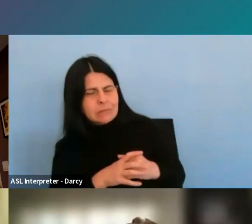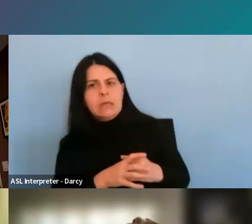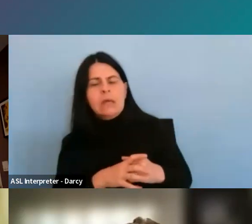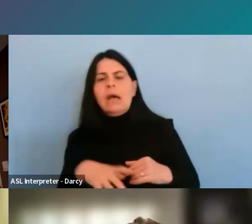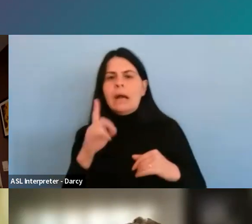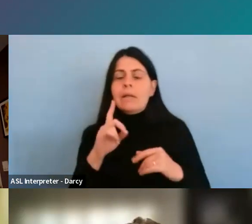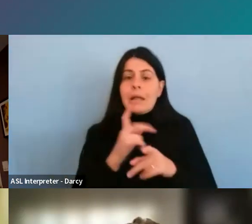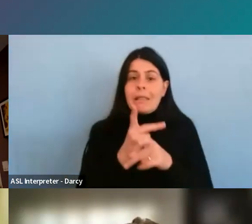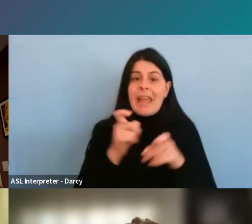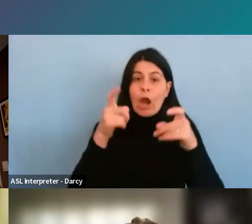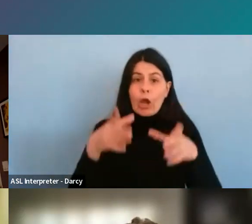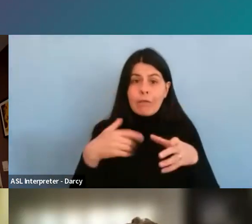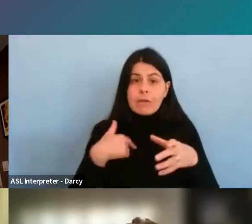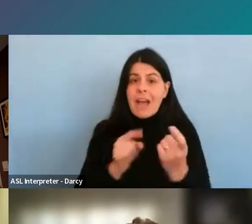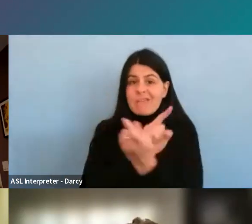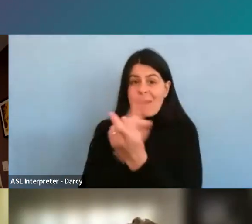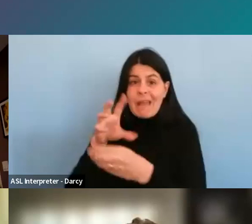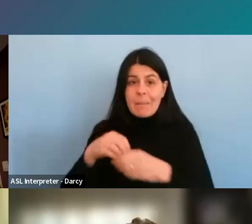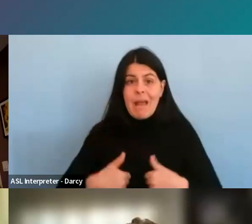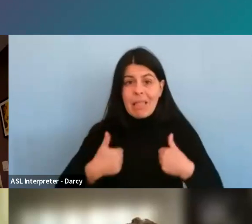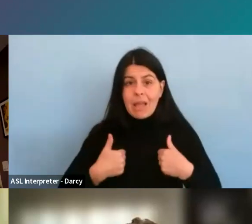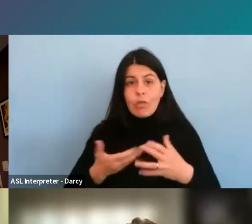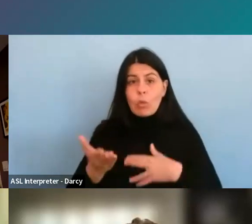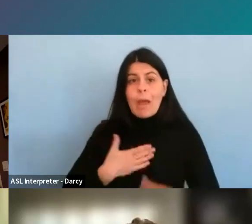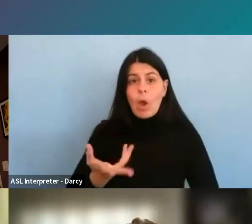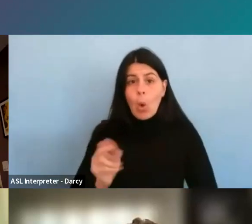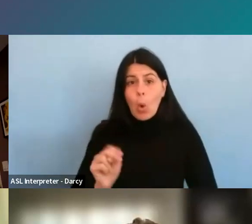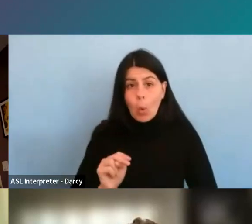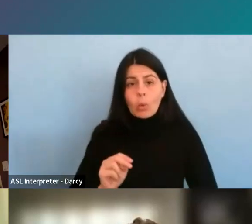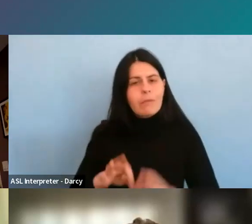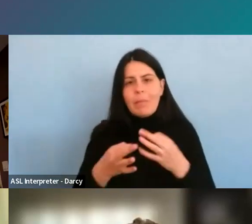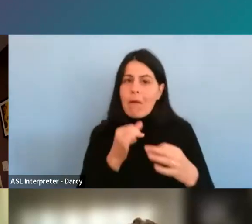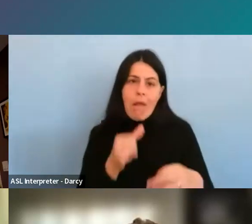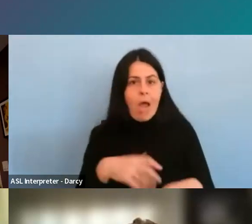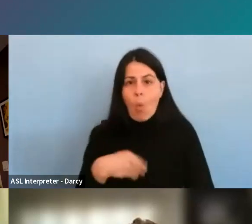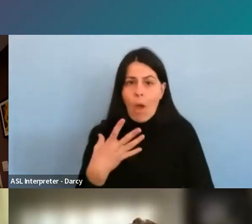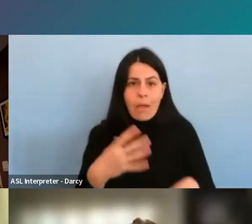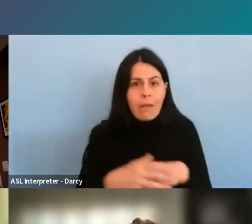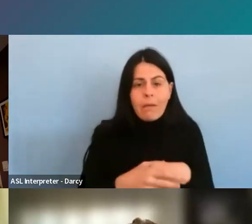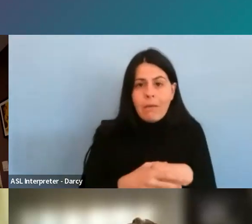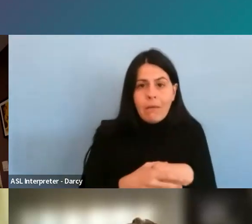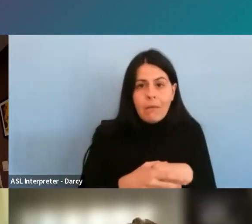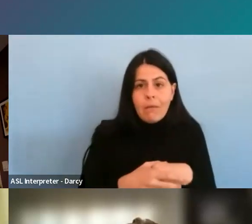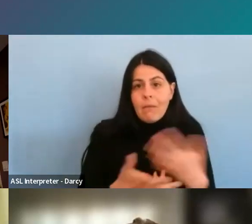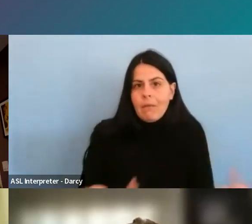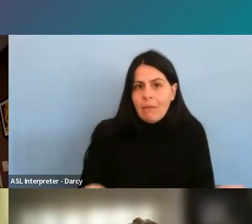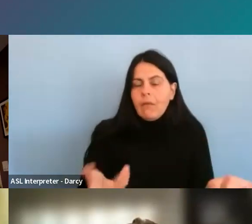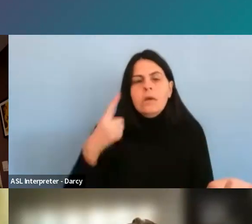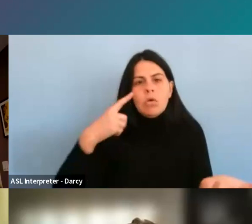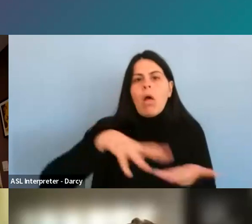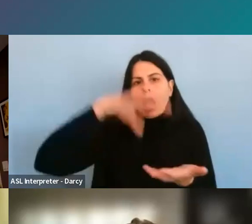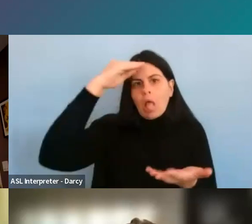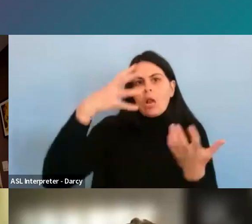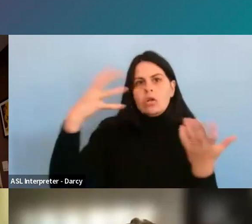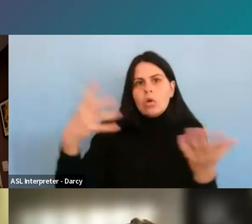caregivers I've met in my life through my own family have not been white. And so I think I just learned so much from